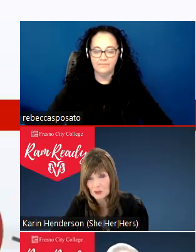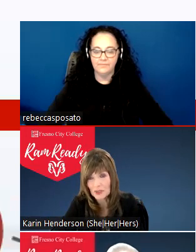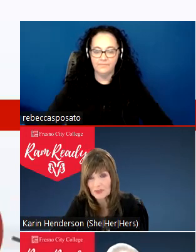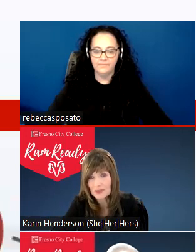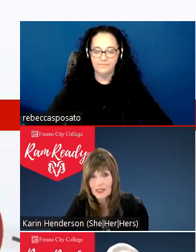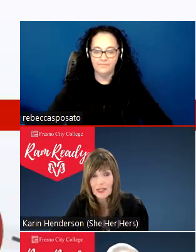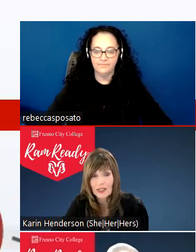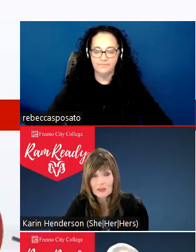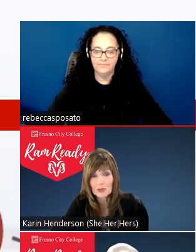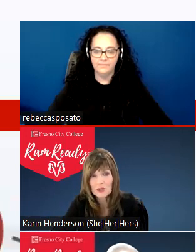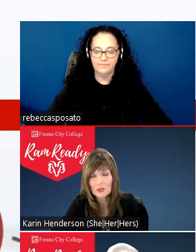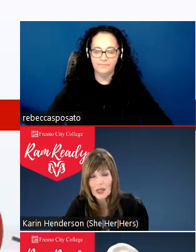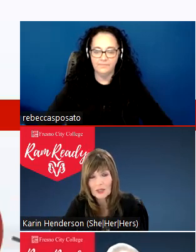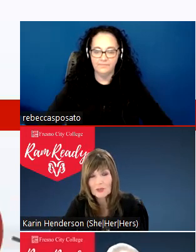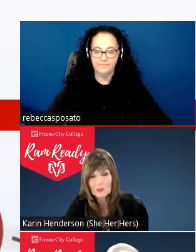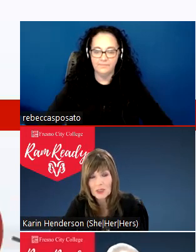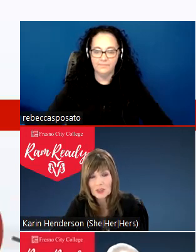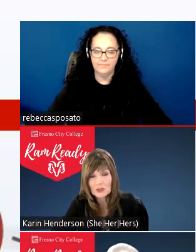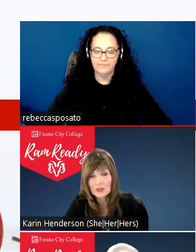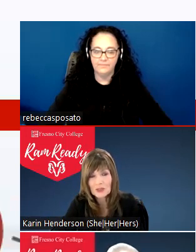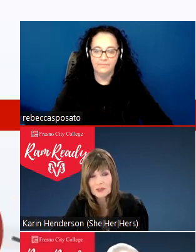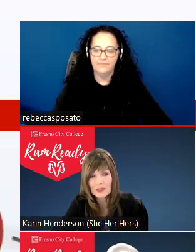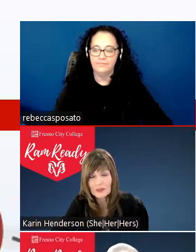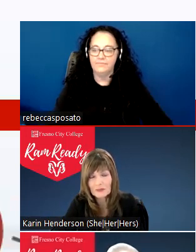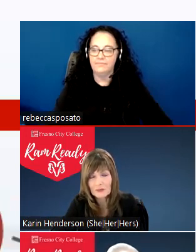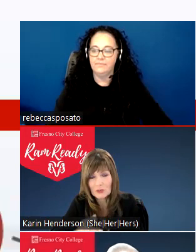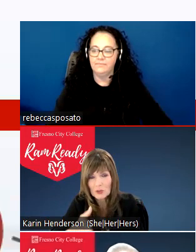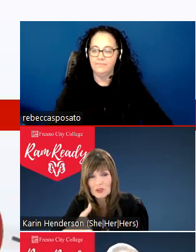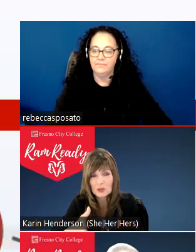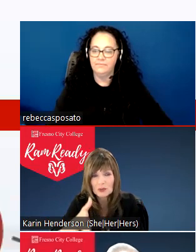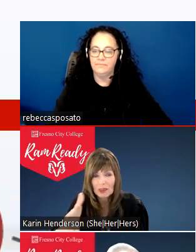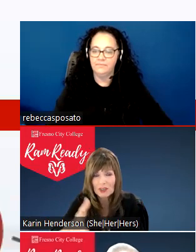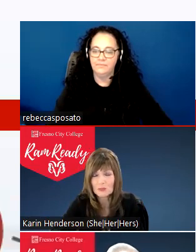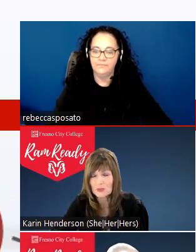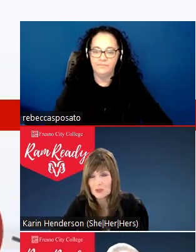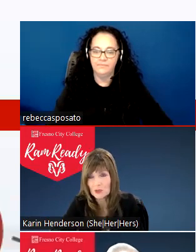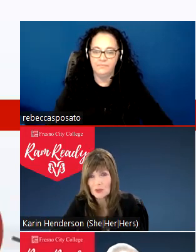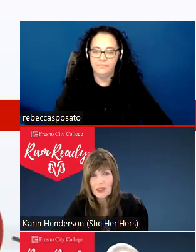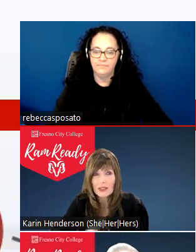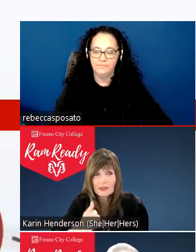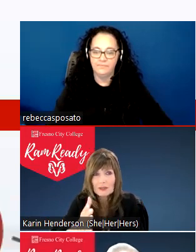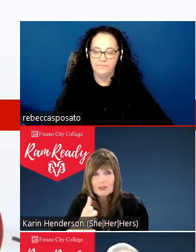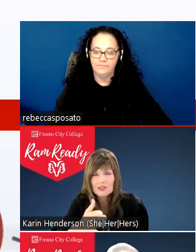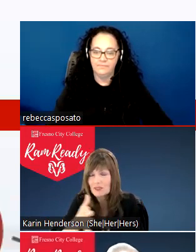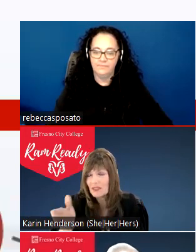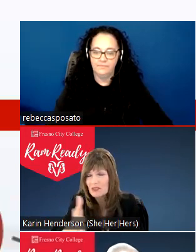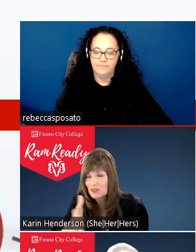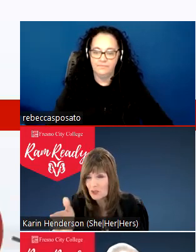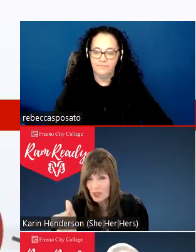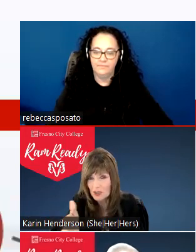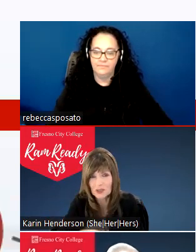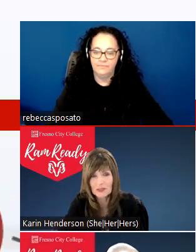and focus. So when you have your major and you know what you would like to pursue, there's